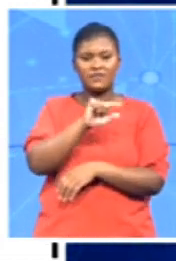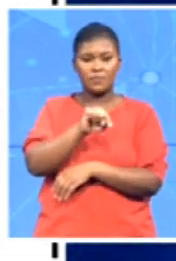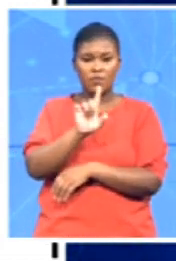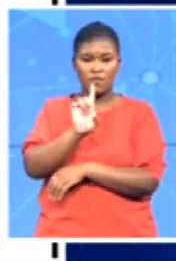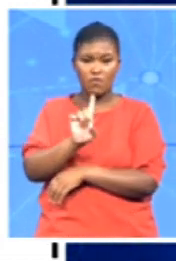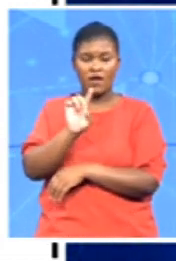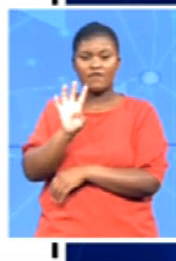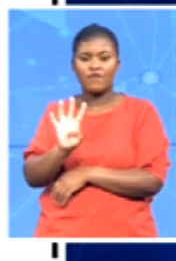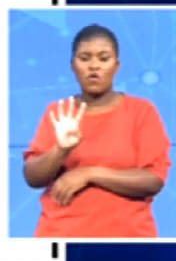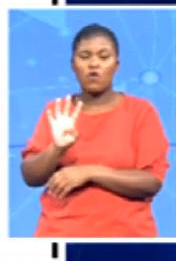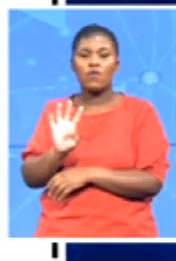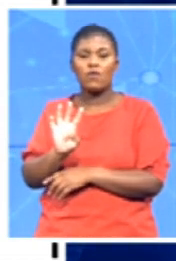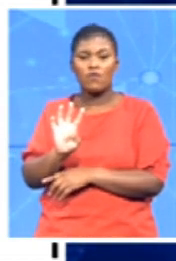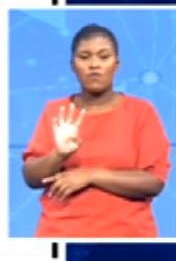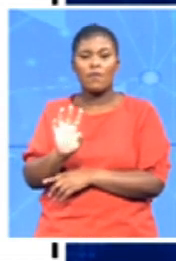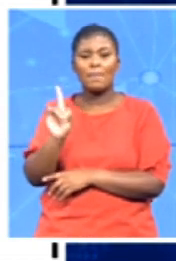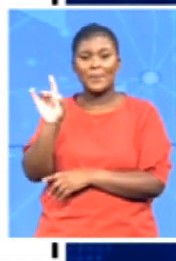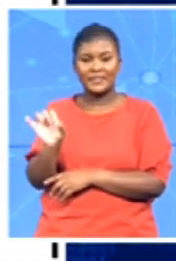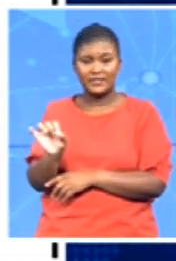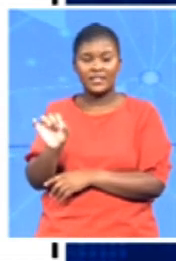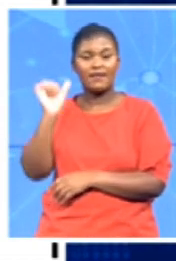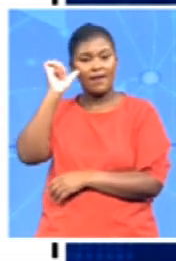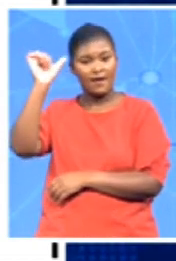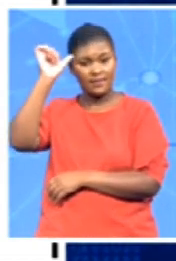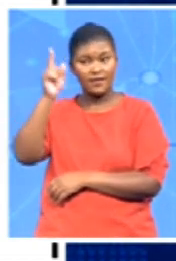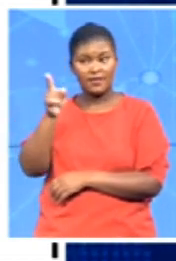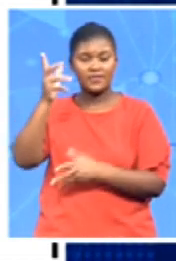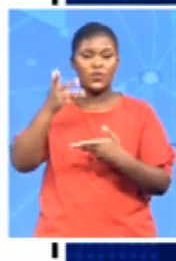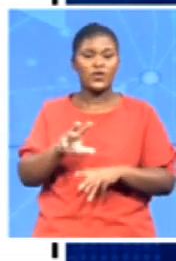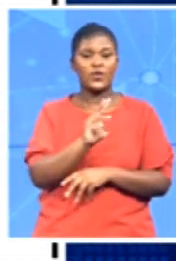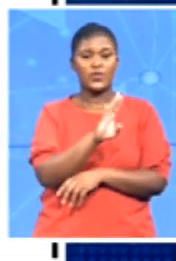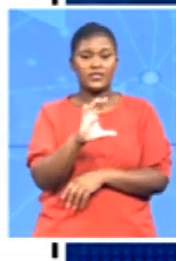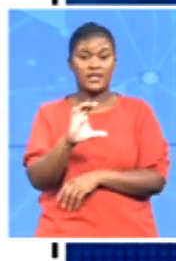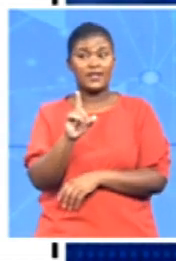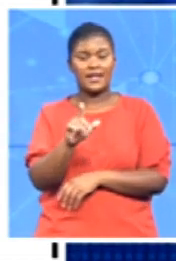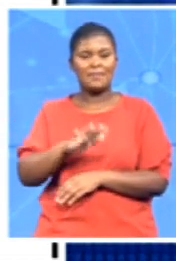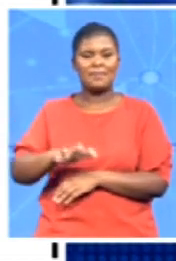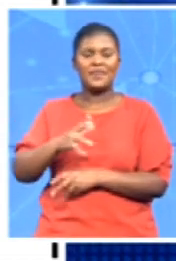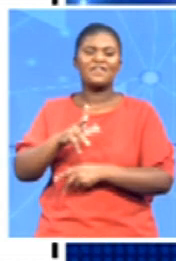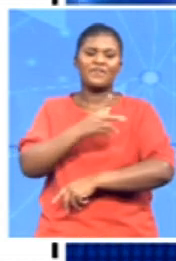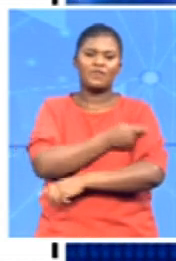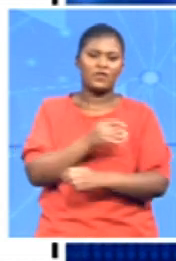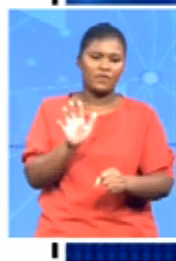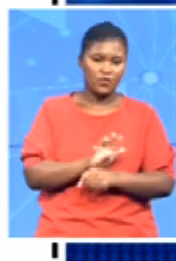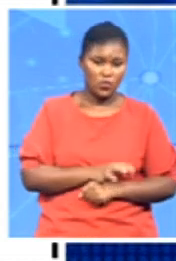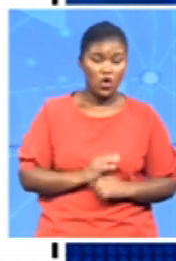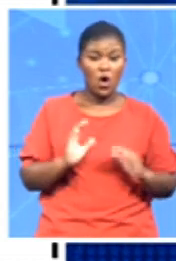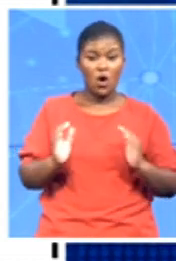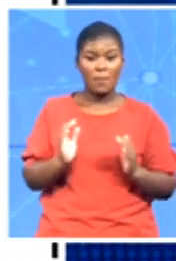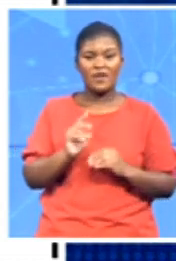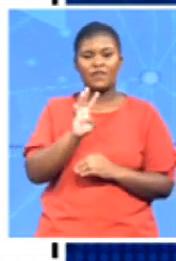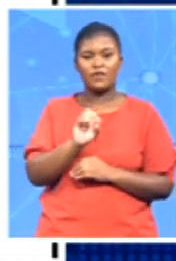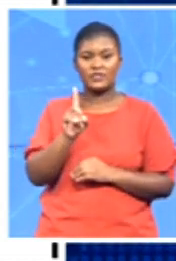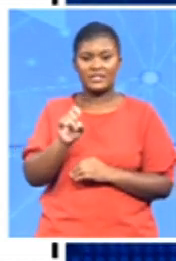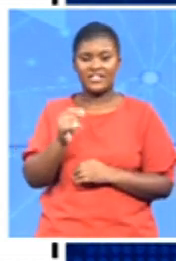47.14% of the adults in the Western Cape over 18 were fully vaccinated, compared to 40% for the country. The vaccinations